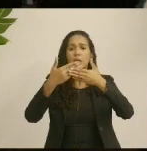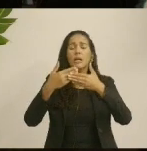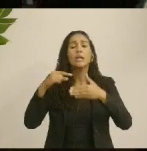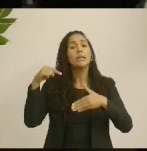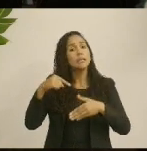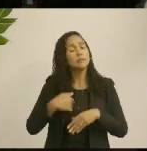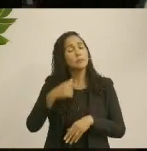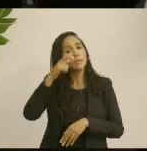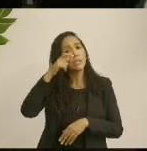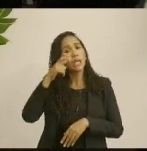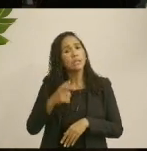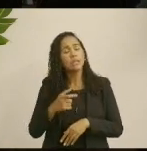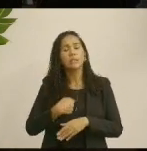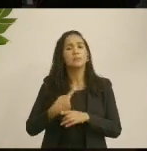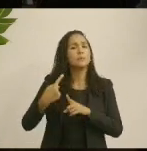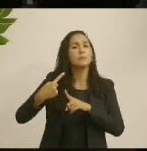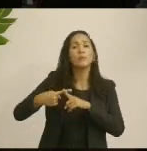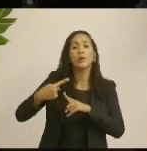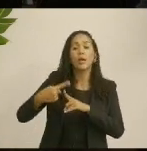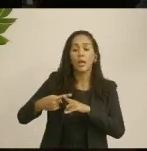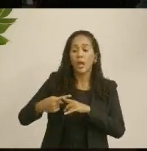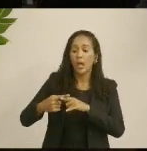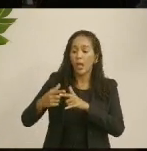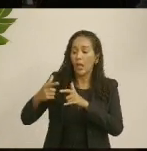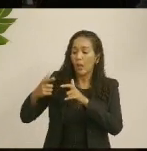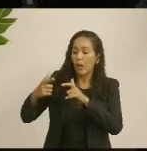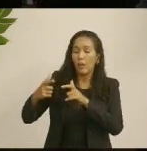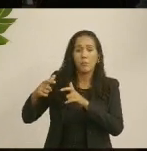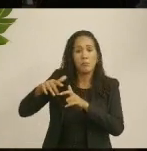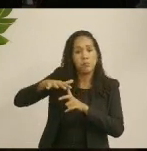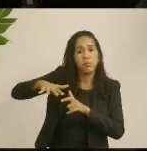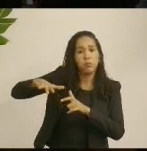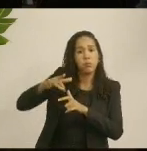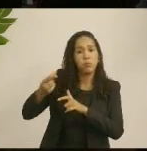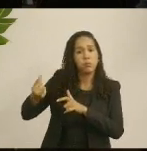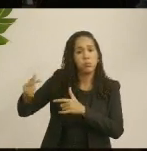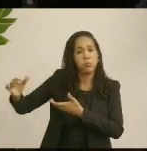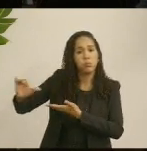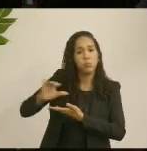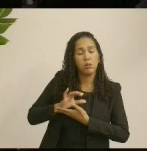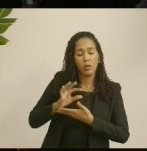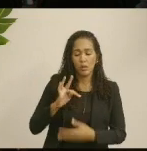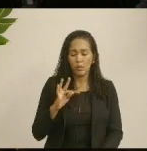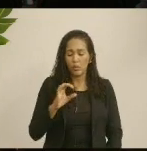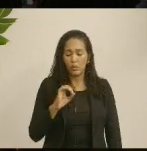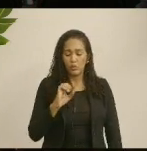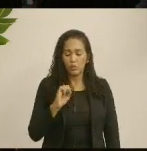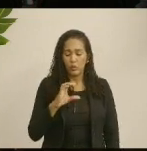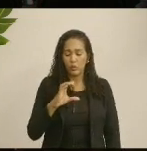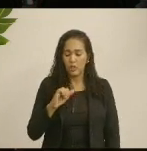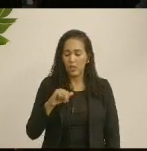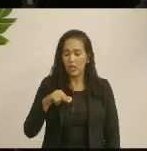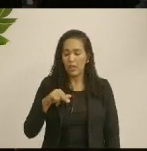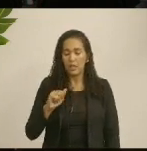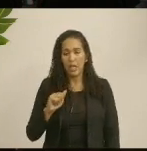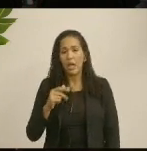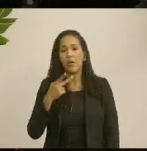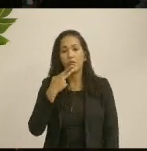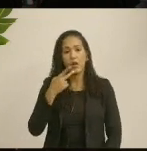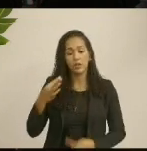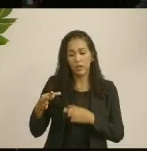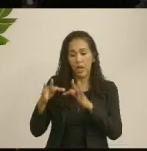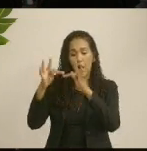local funder, the Regione Toscana, also because they said, this is a local technology, we want to develop this technology